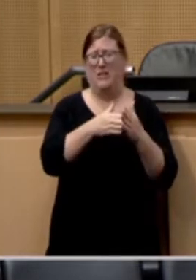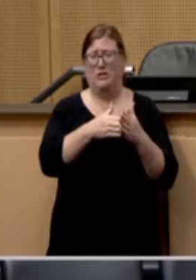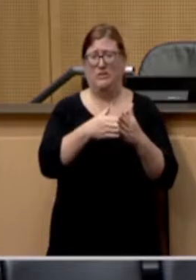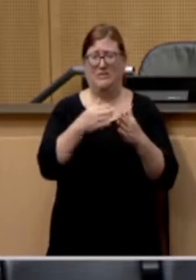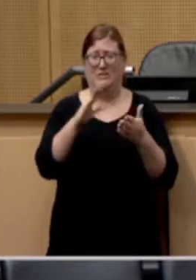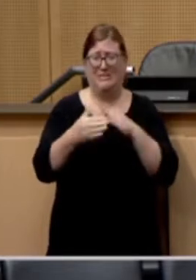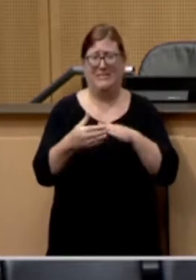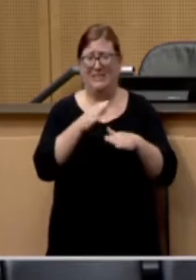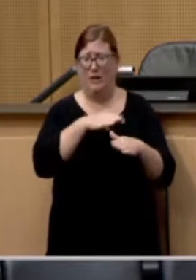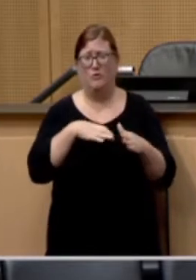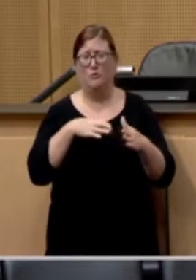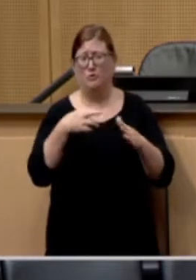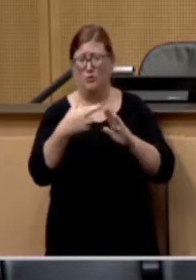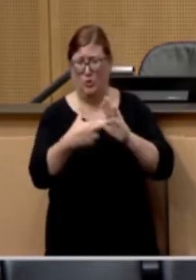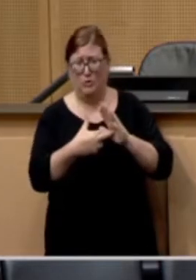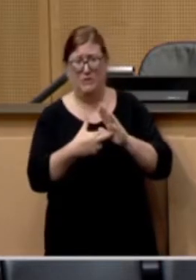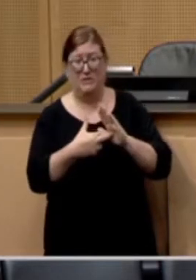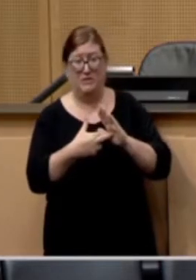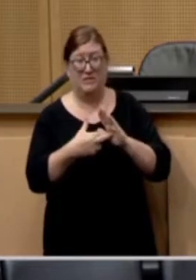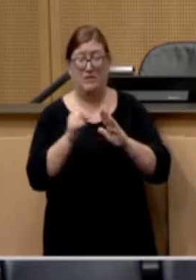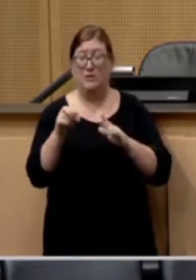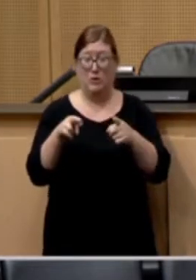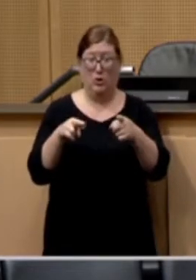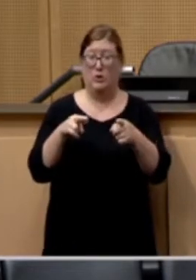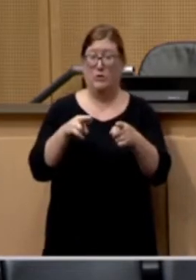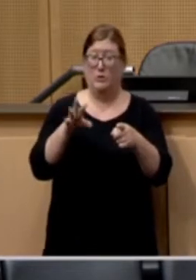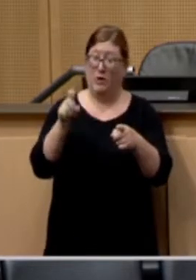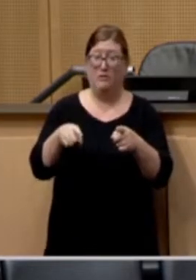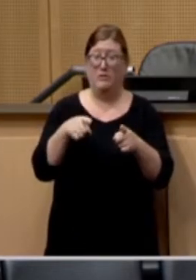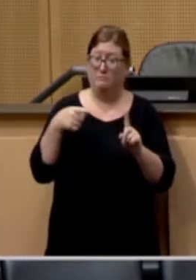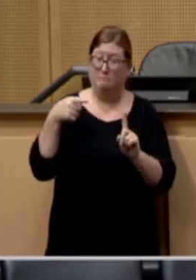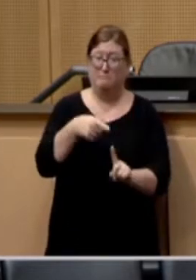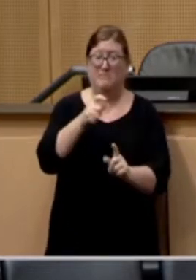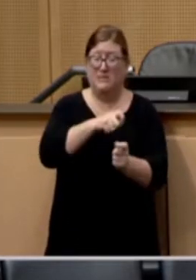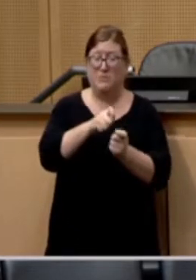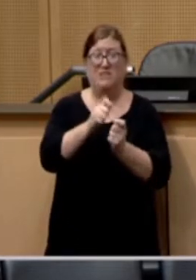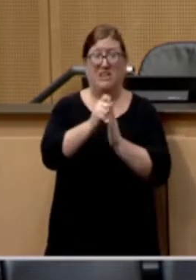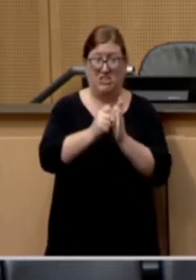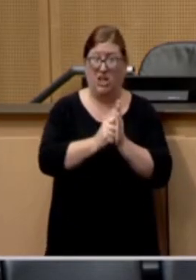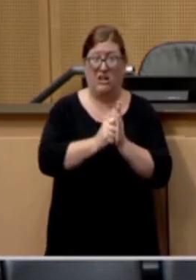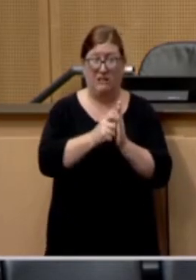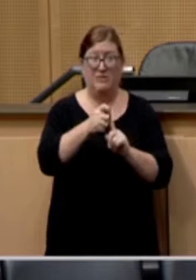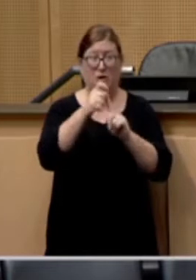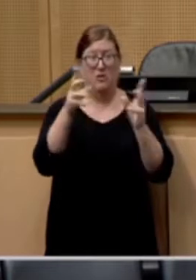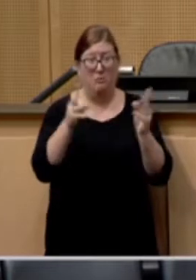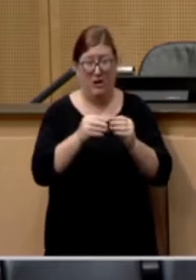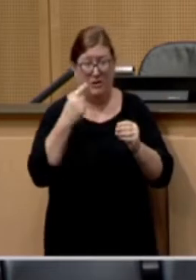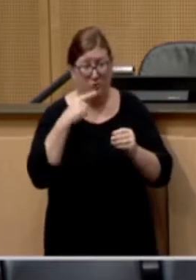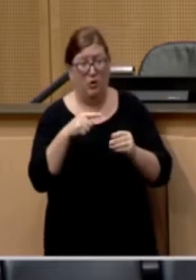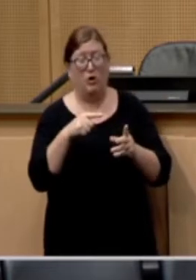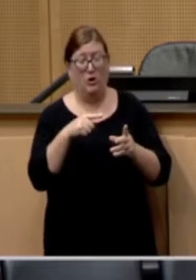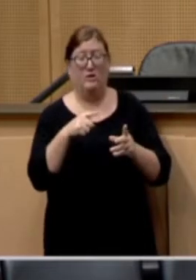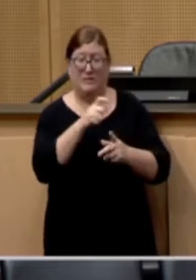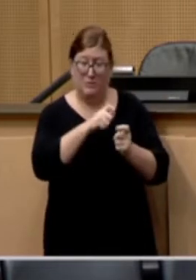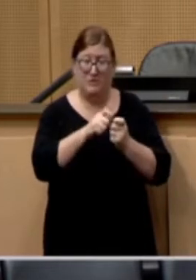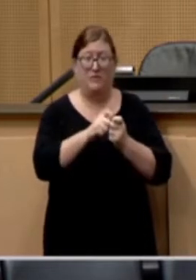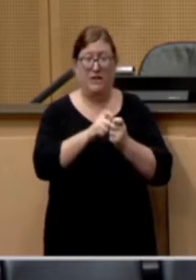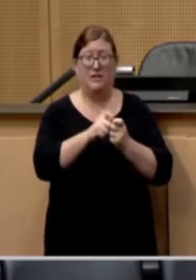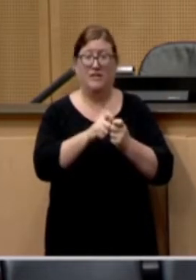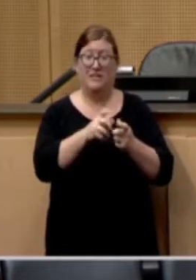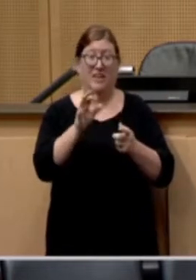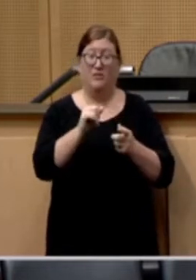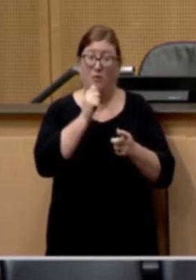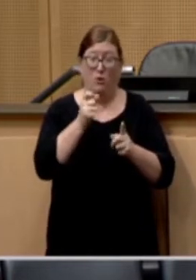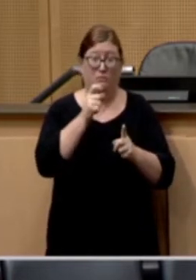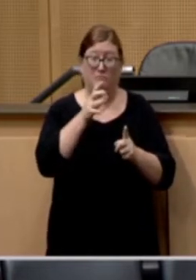council rules. So you are speak to the agenda, the special meeting is for exactly. The I want and if you do not, you're going